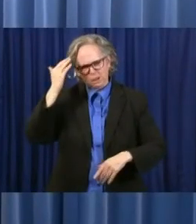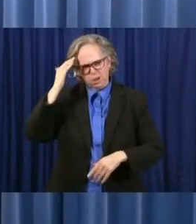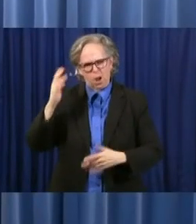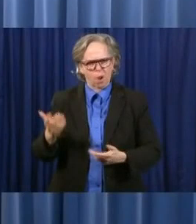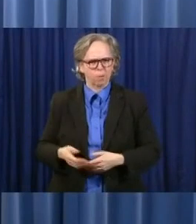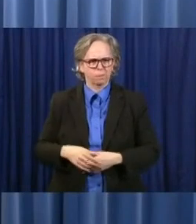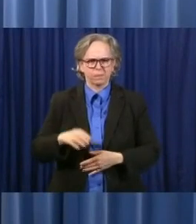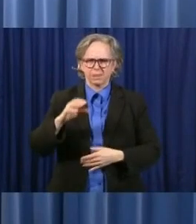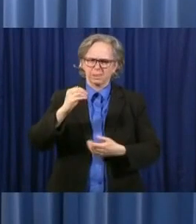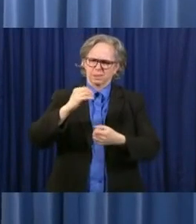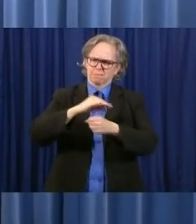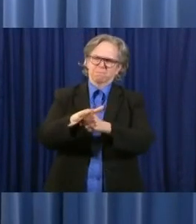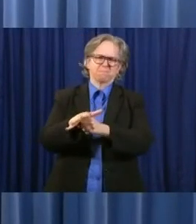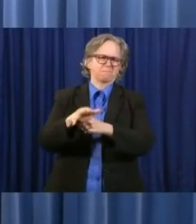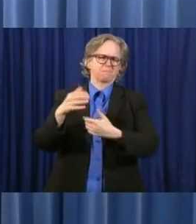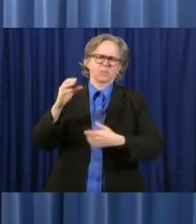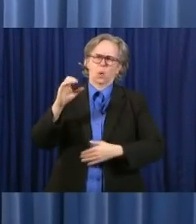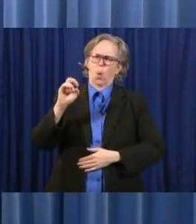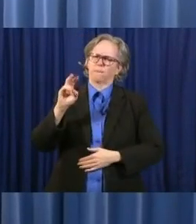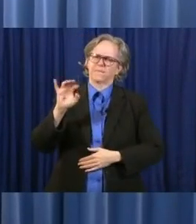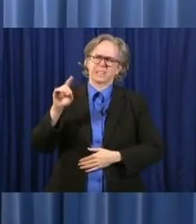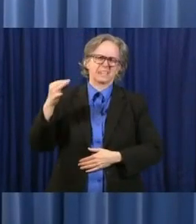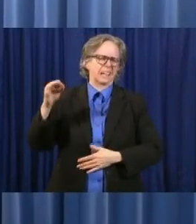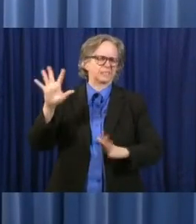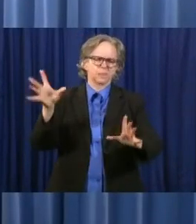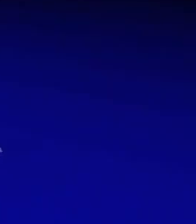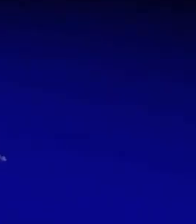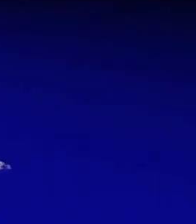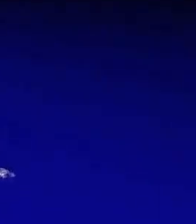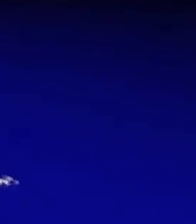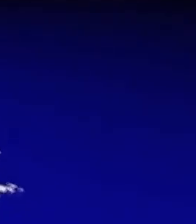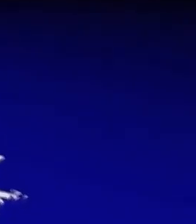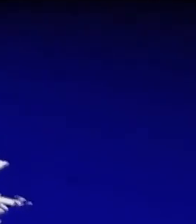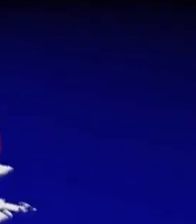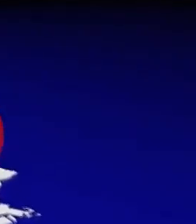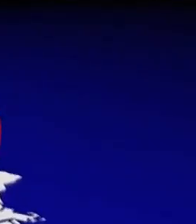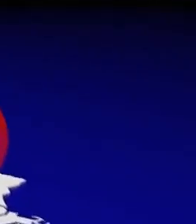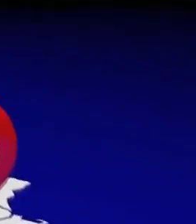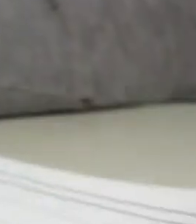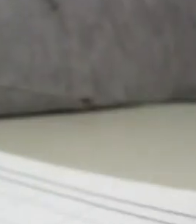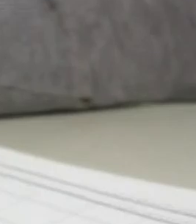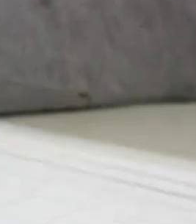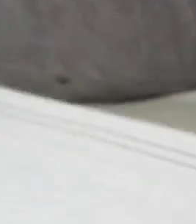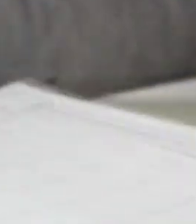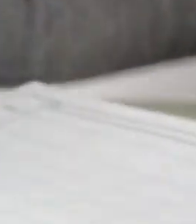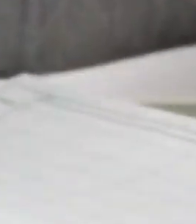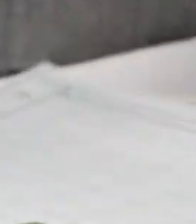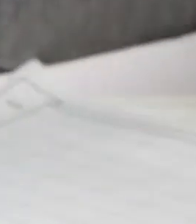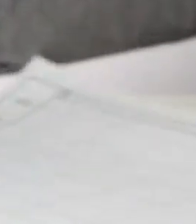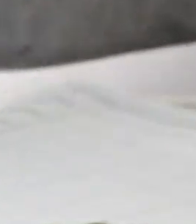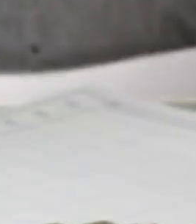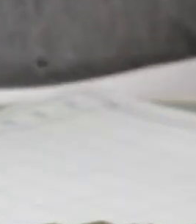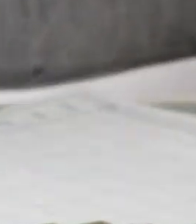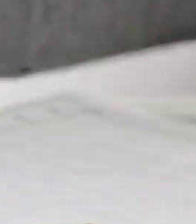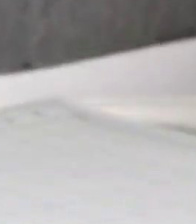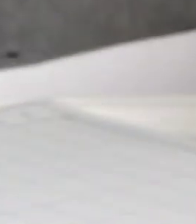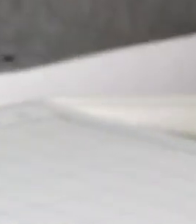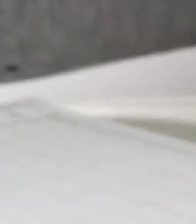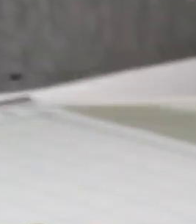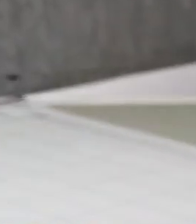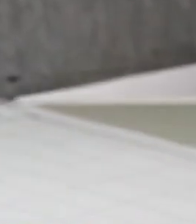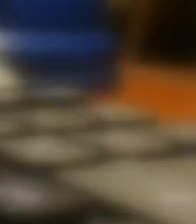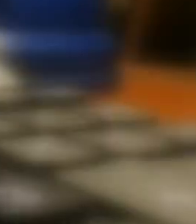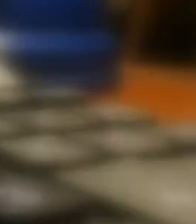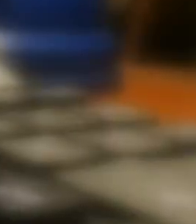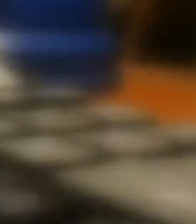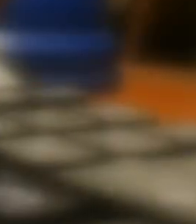profound impact on the American economy. And Ohio is no different. Today, Governor Mike DeWine announced the state is